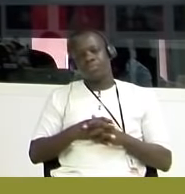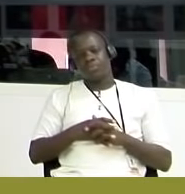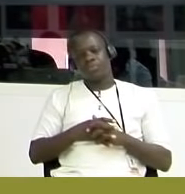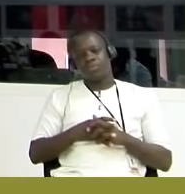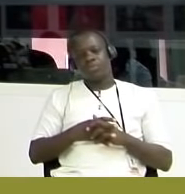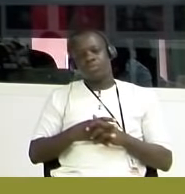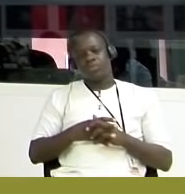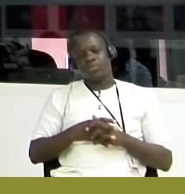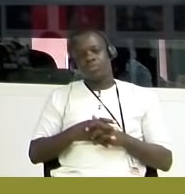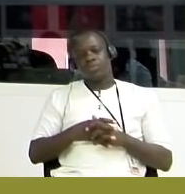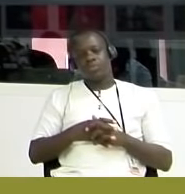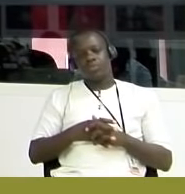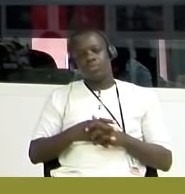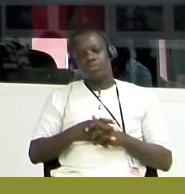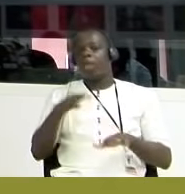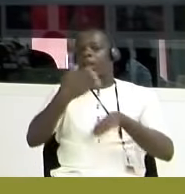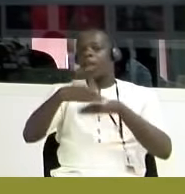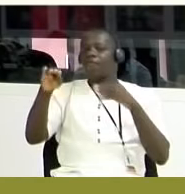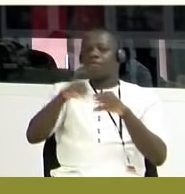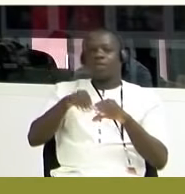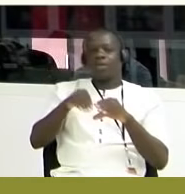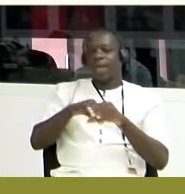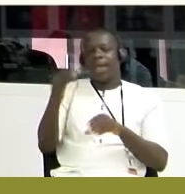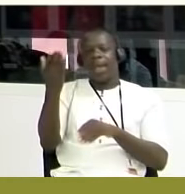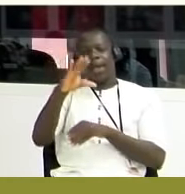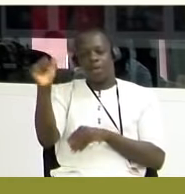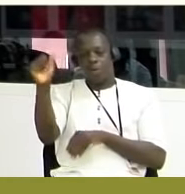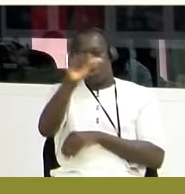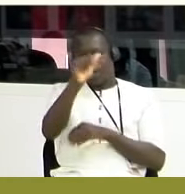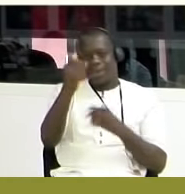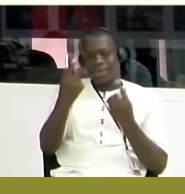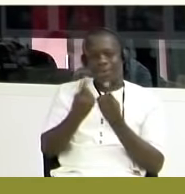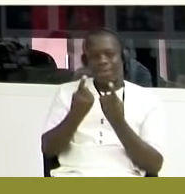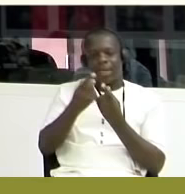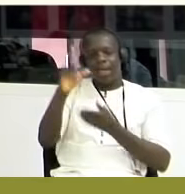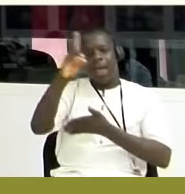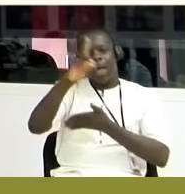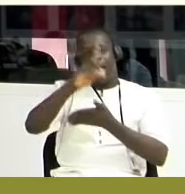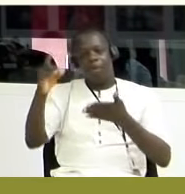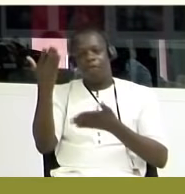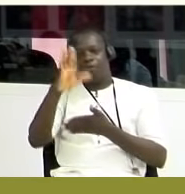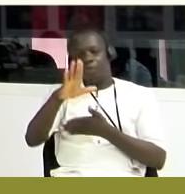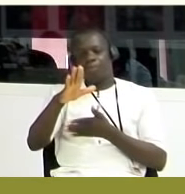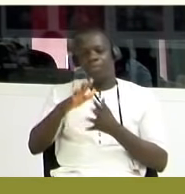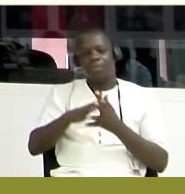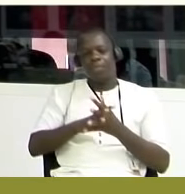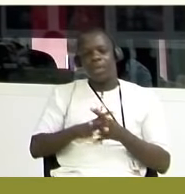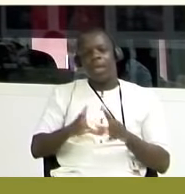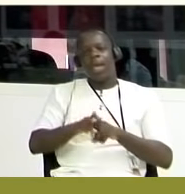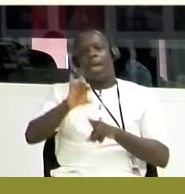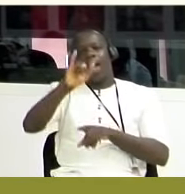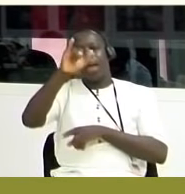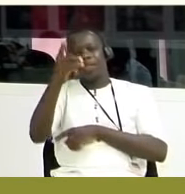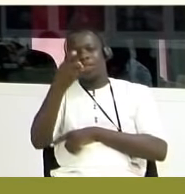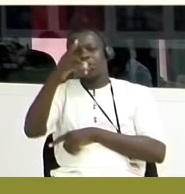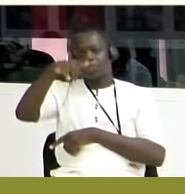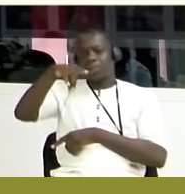thing apart from the fact that the IG said they did not receive any request for a